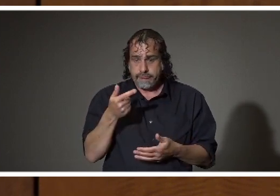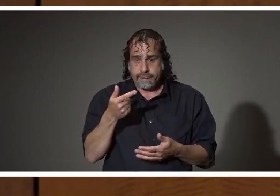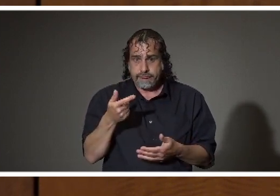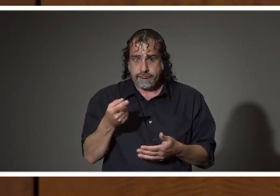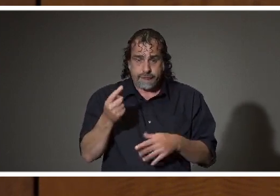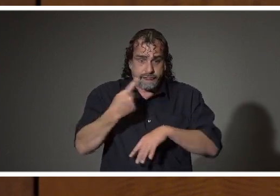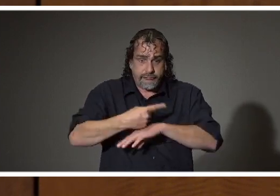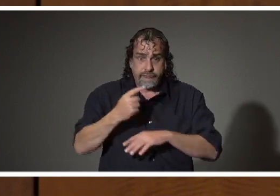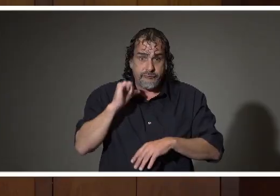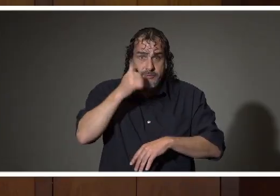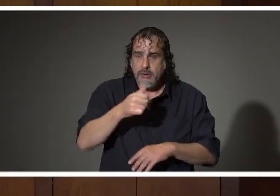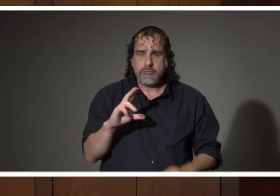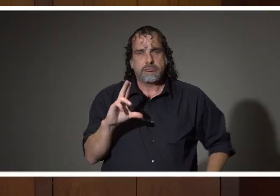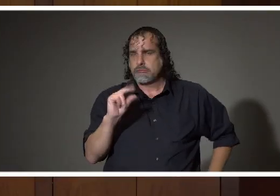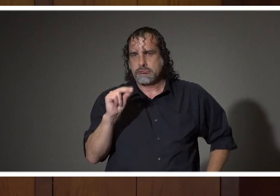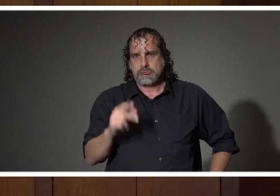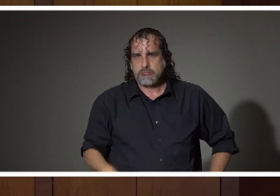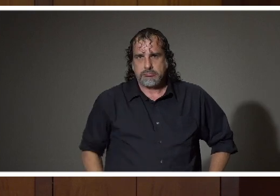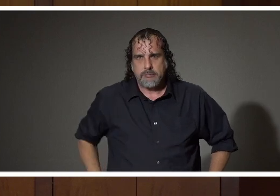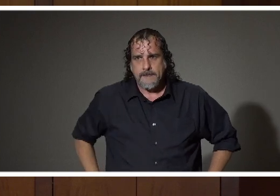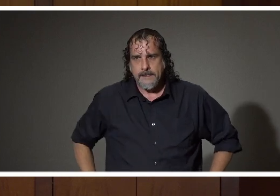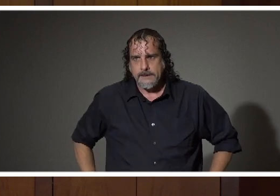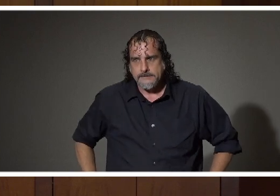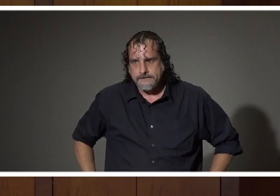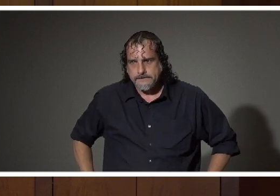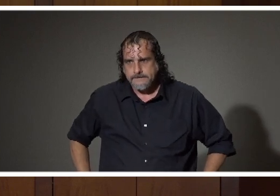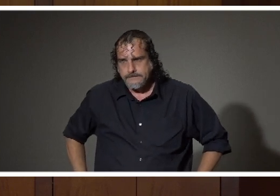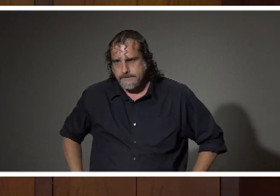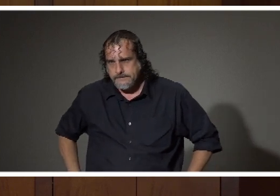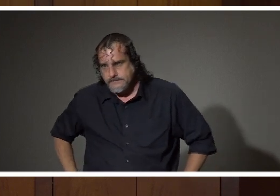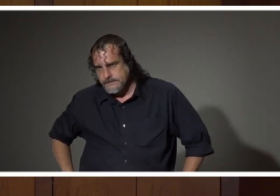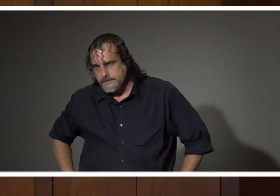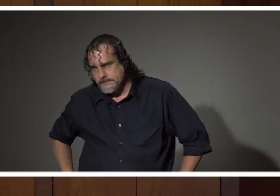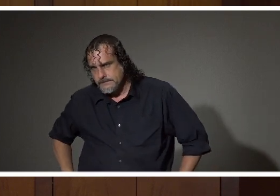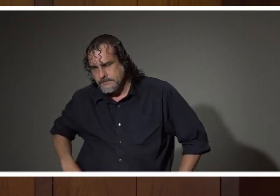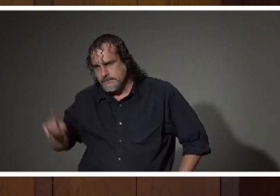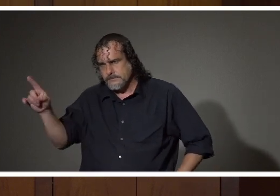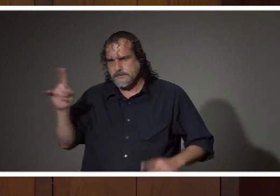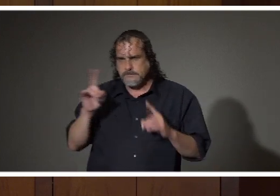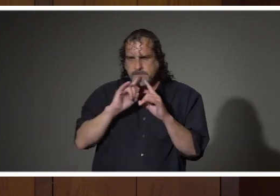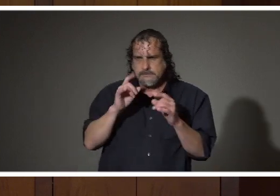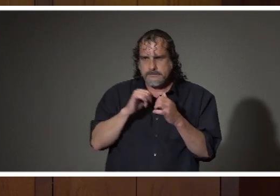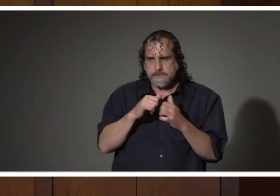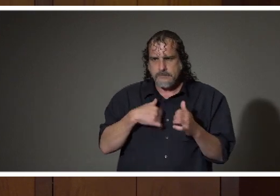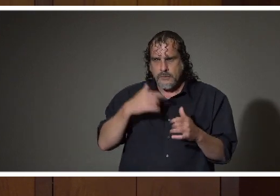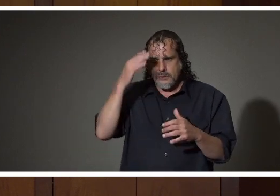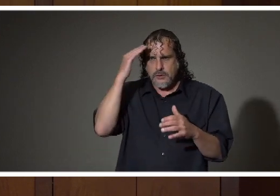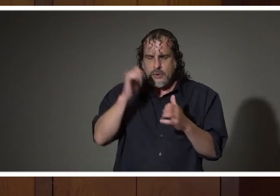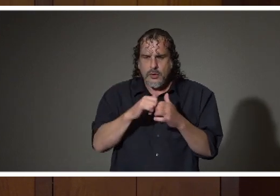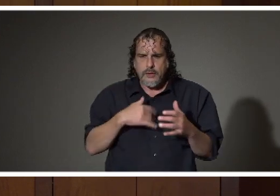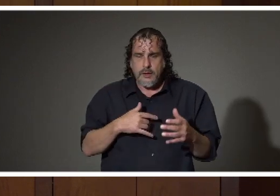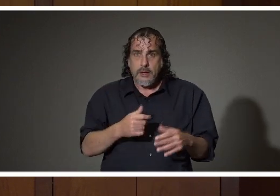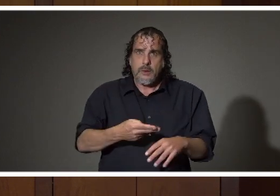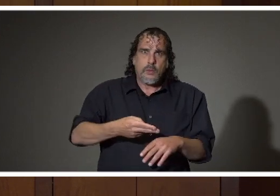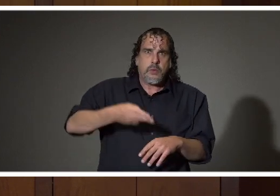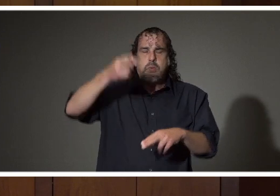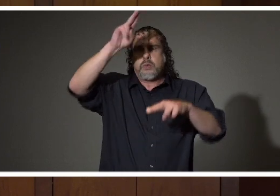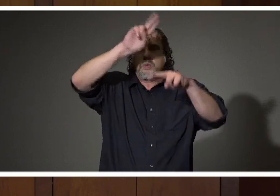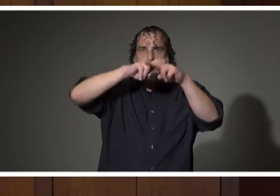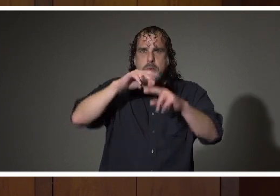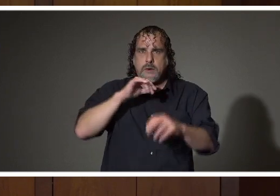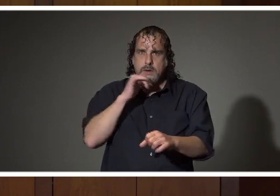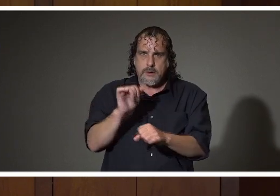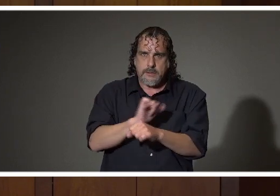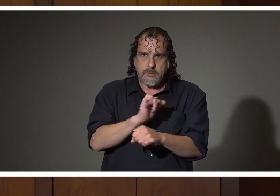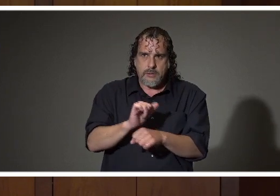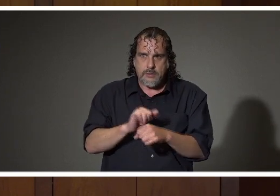hours. Yes. You've talked about, that even though the numbers are high for unemployment and the numbers that we've seen